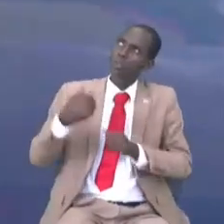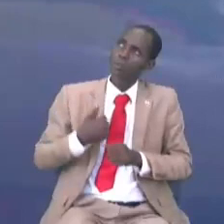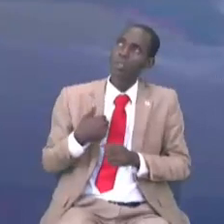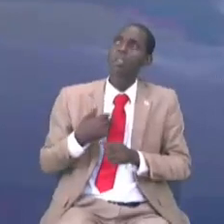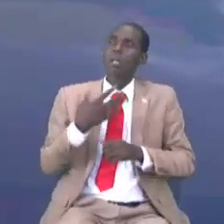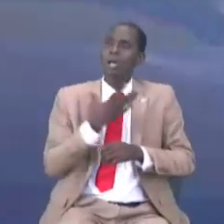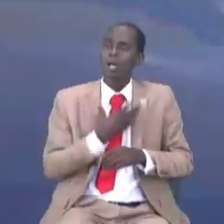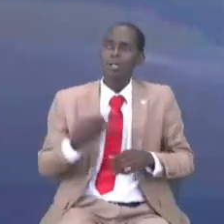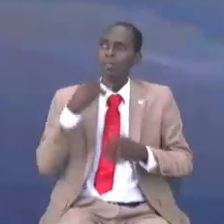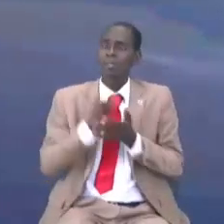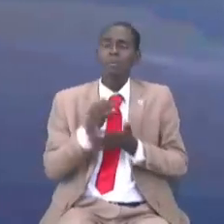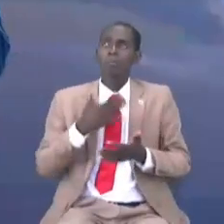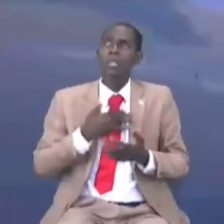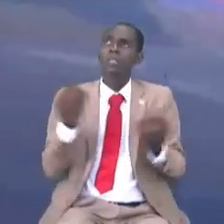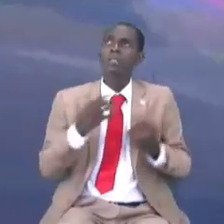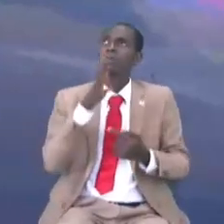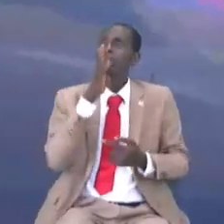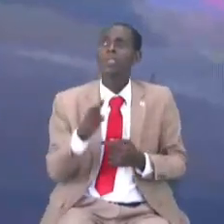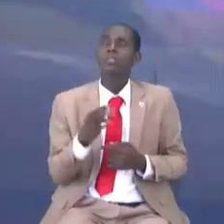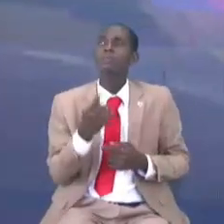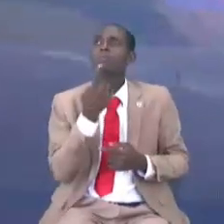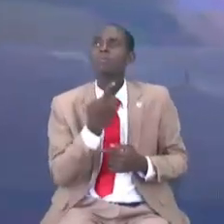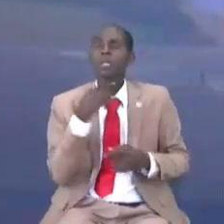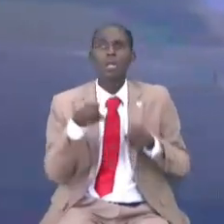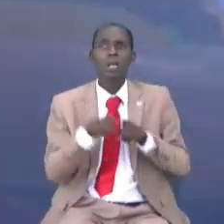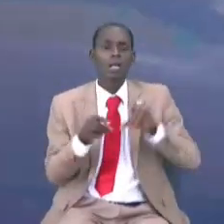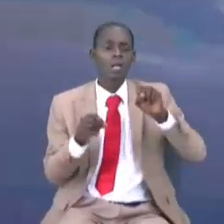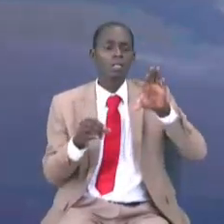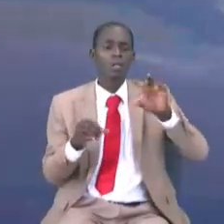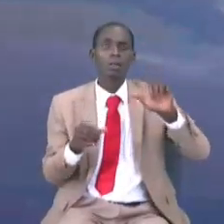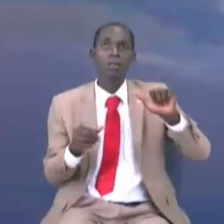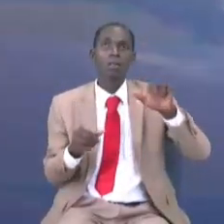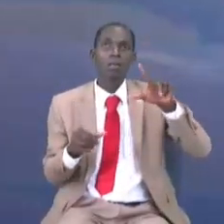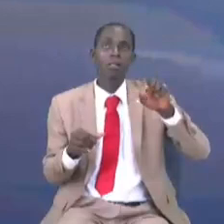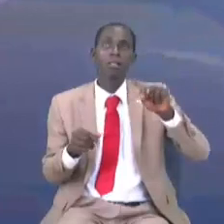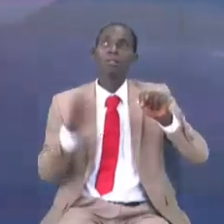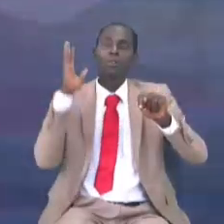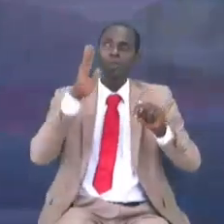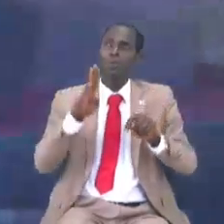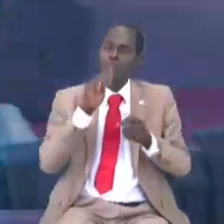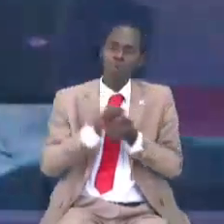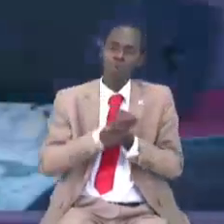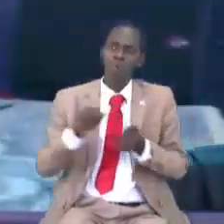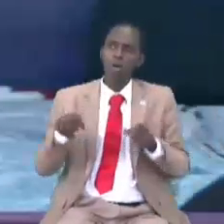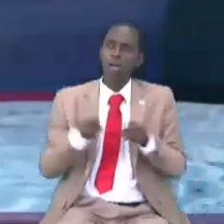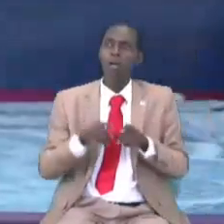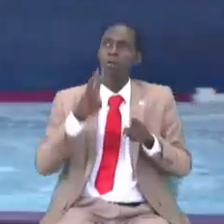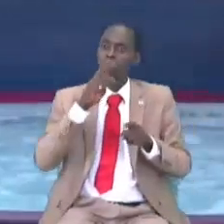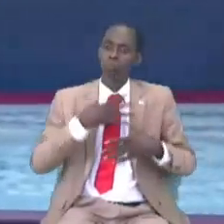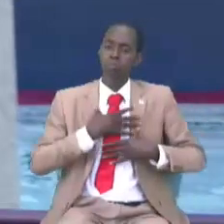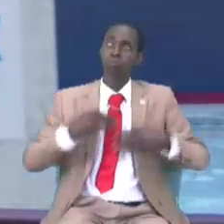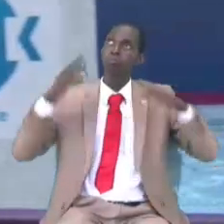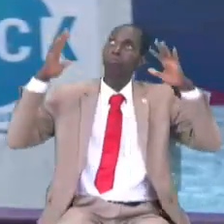red like crimson, they'll be whiter than snow, as white as wool. He told Hezekiah, he